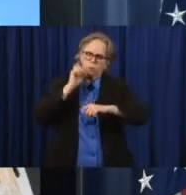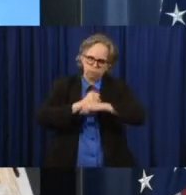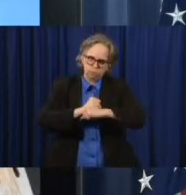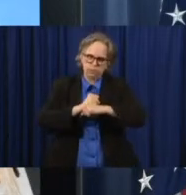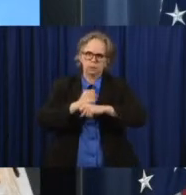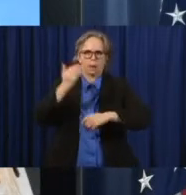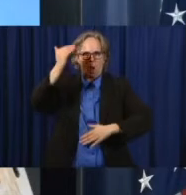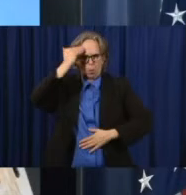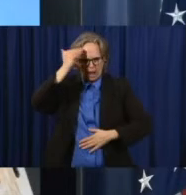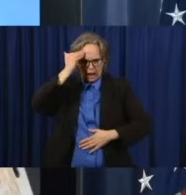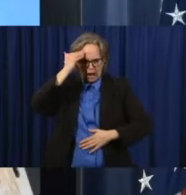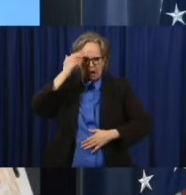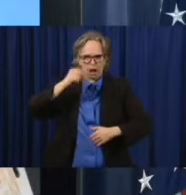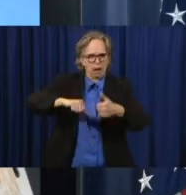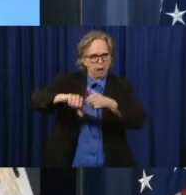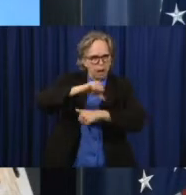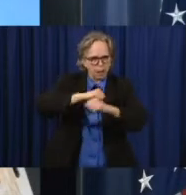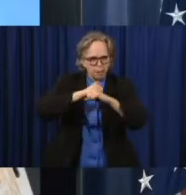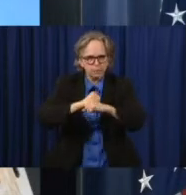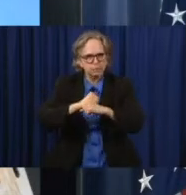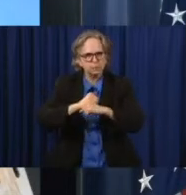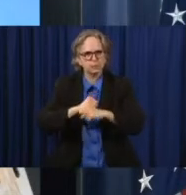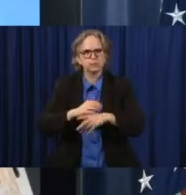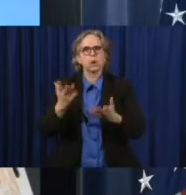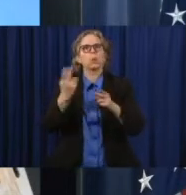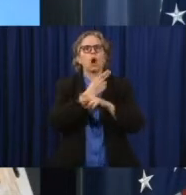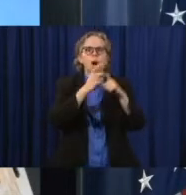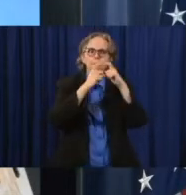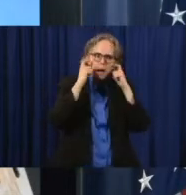ourselves, to wear the masks and to wear